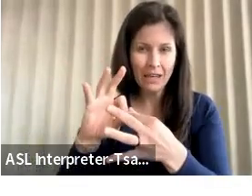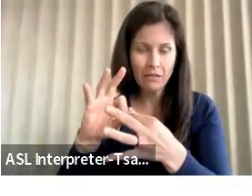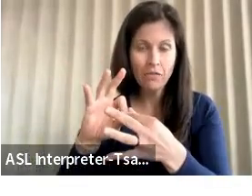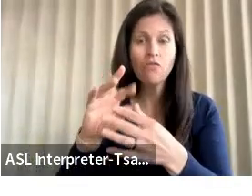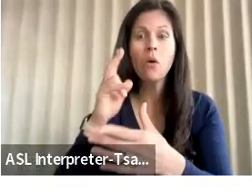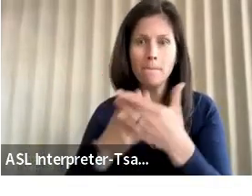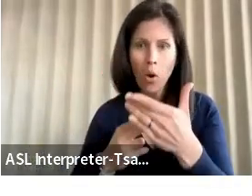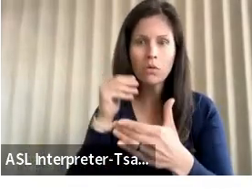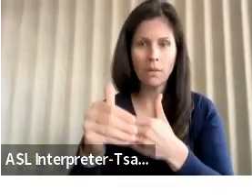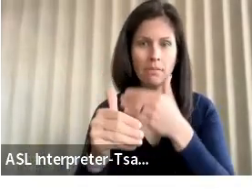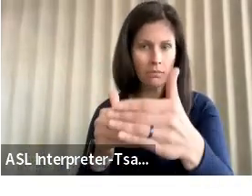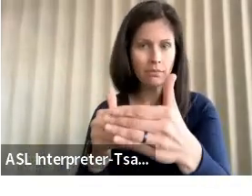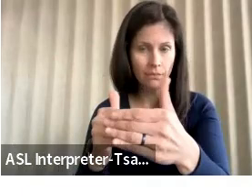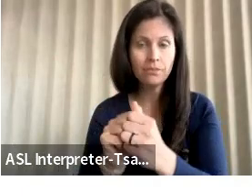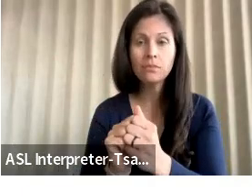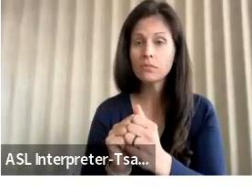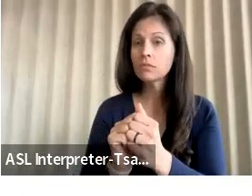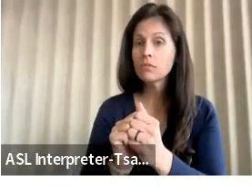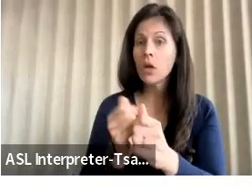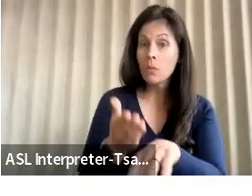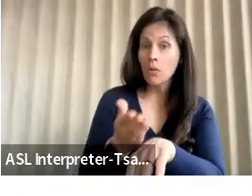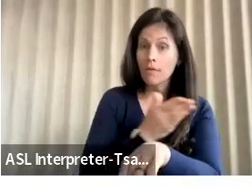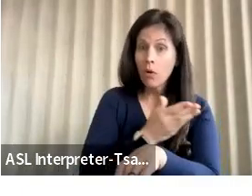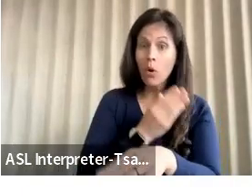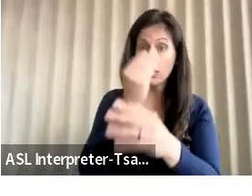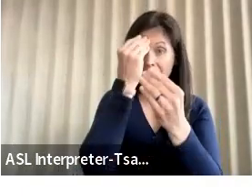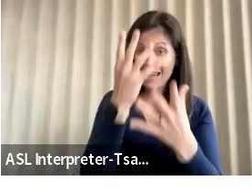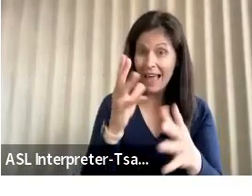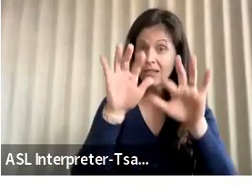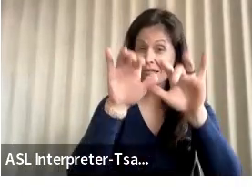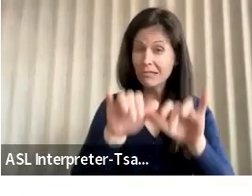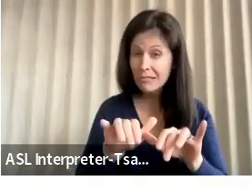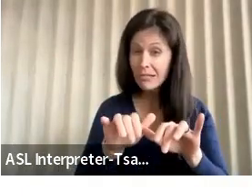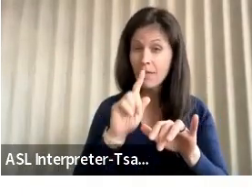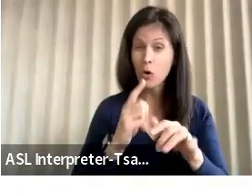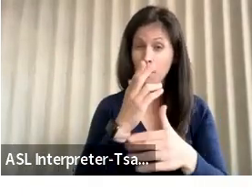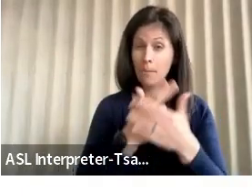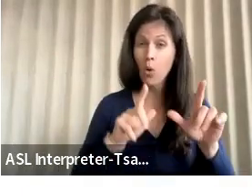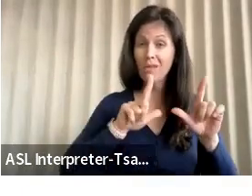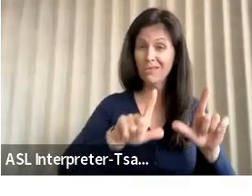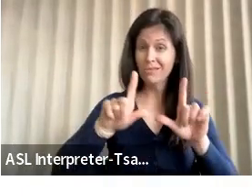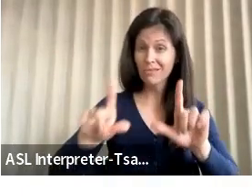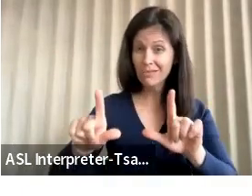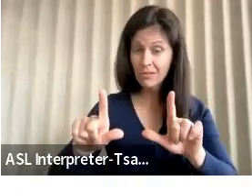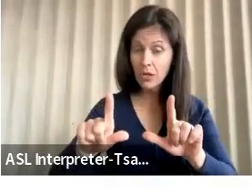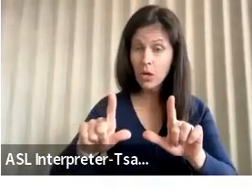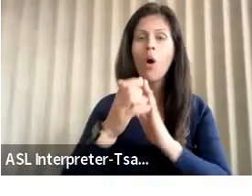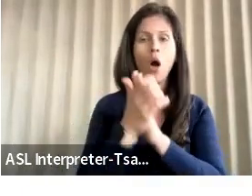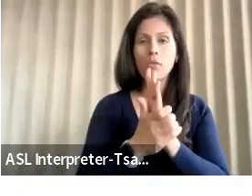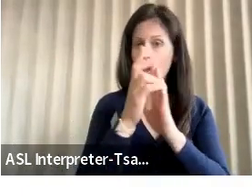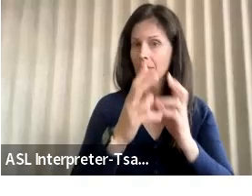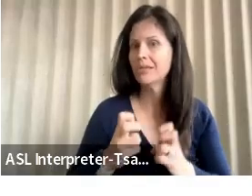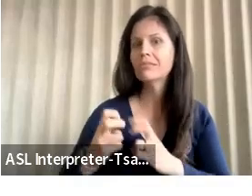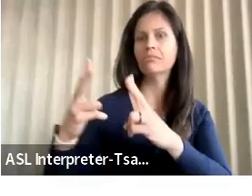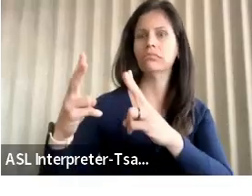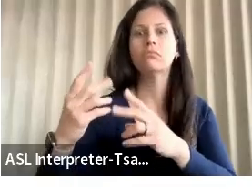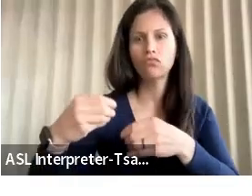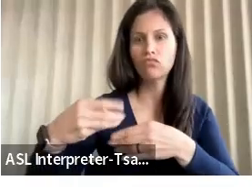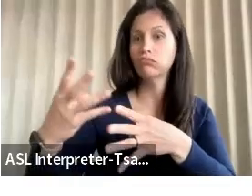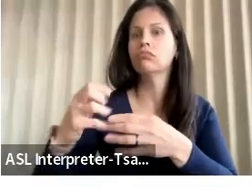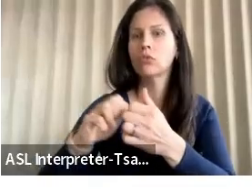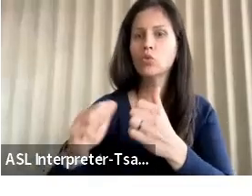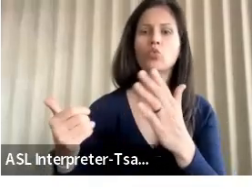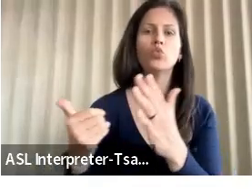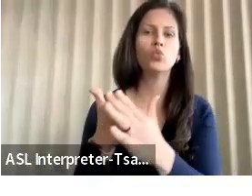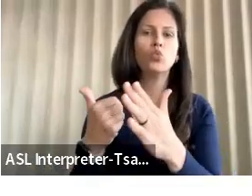The data previously entered for all screens will pre-populate into the new report